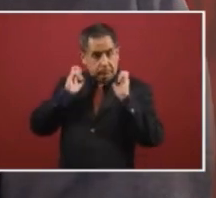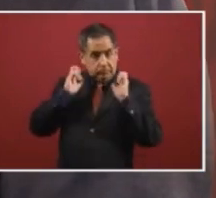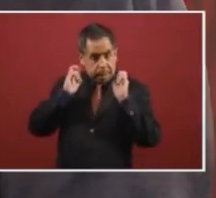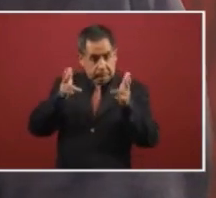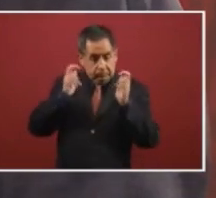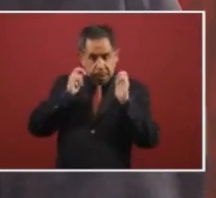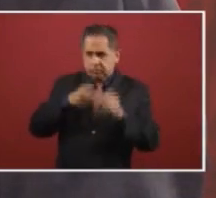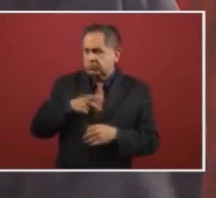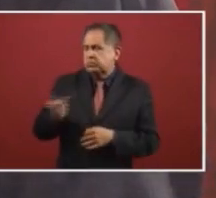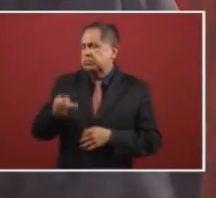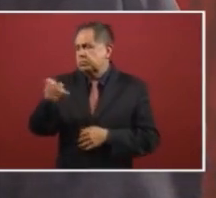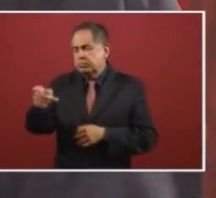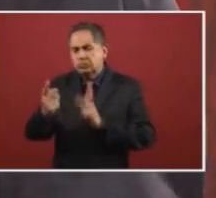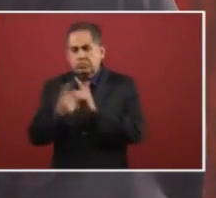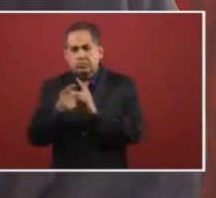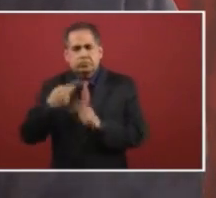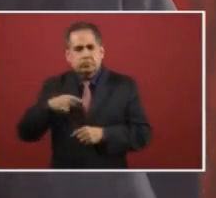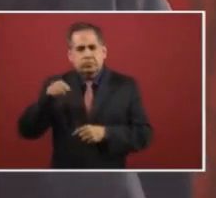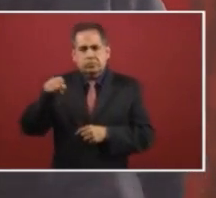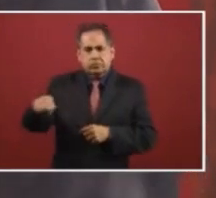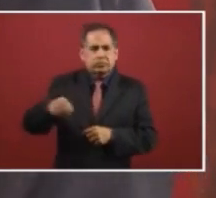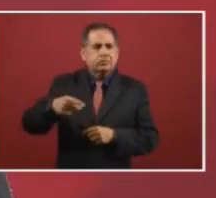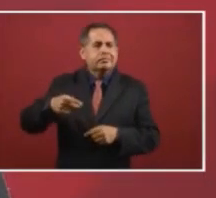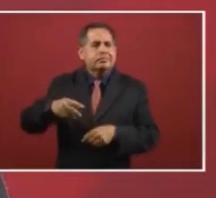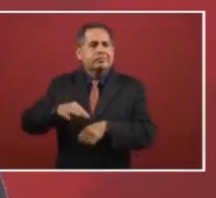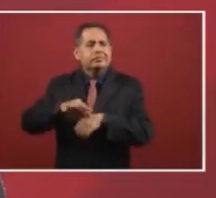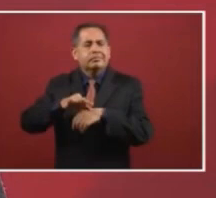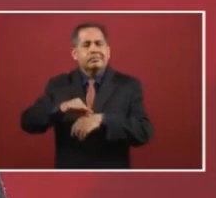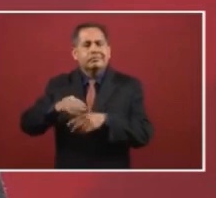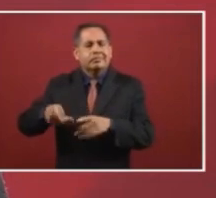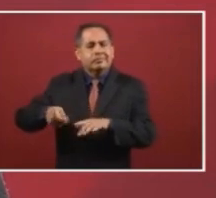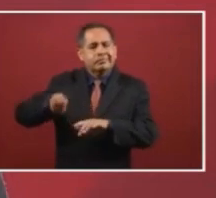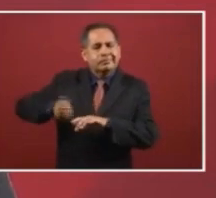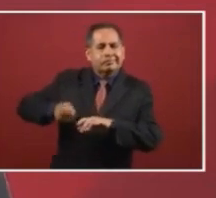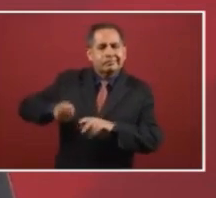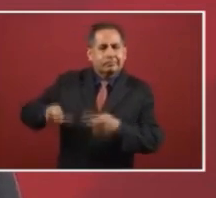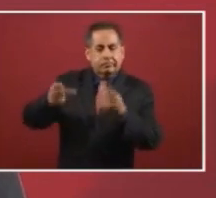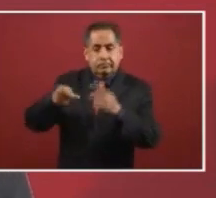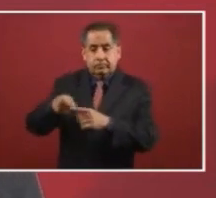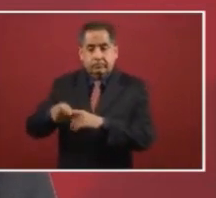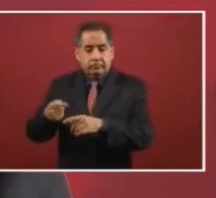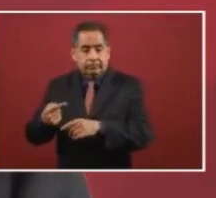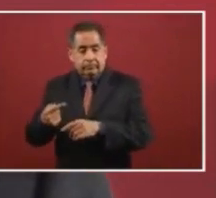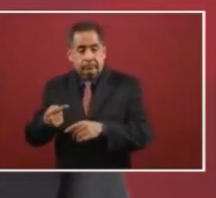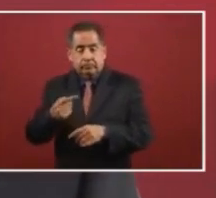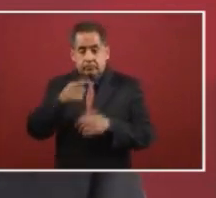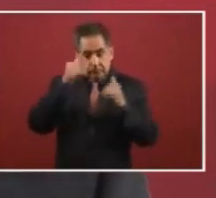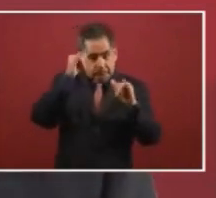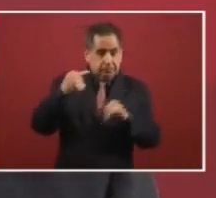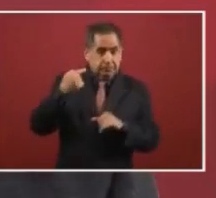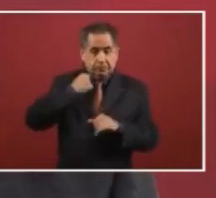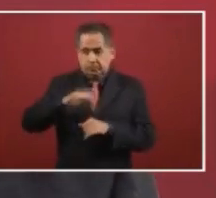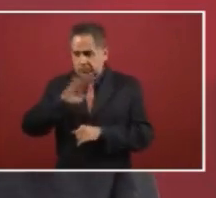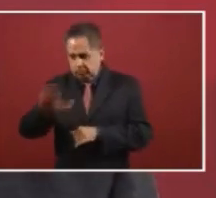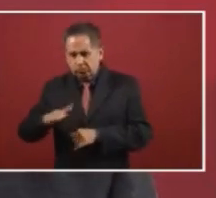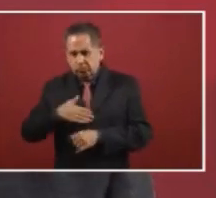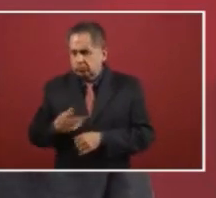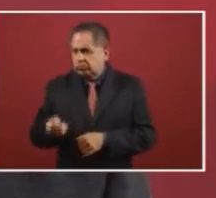to Chiapas and I asked to this meat man as he was killing